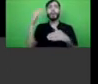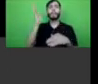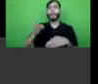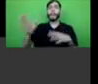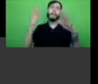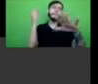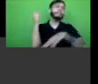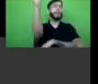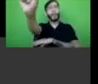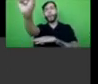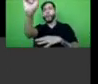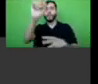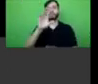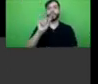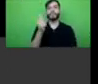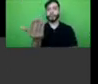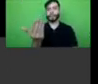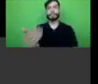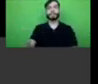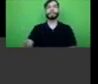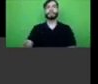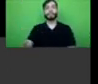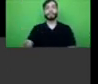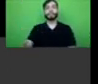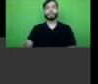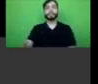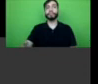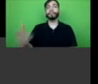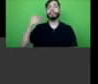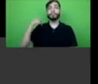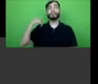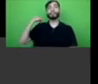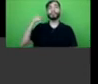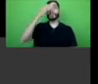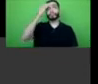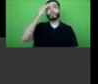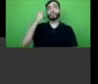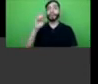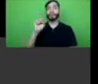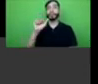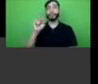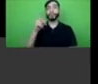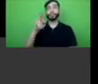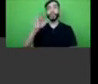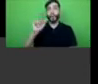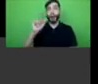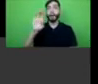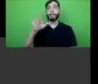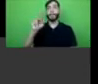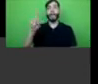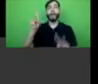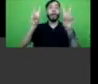Sandra Bland allegedly died by suicide in her Waller County, Texas